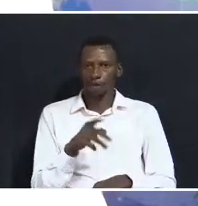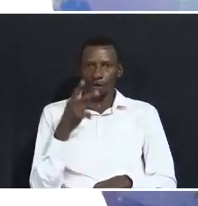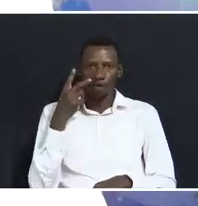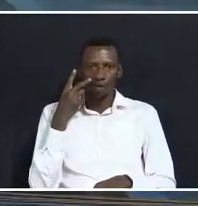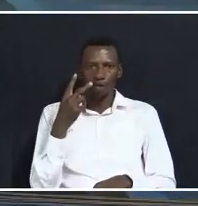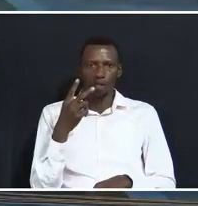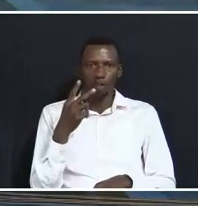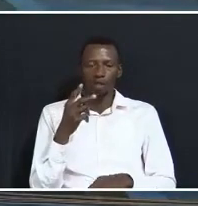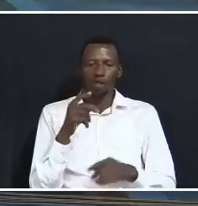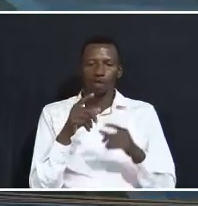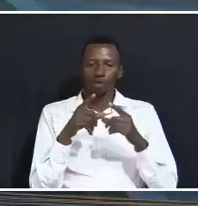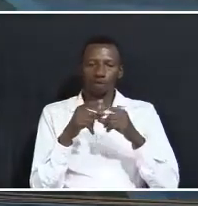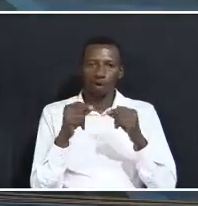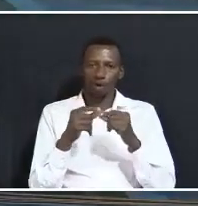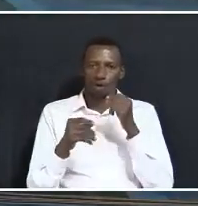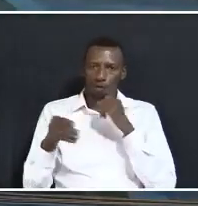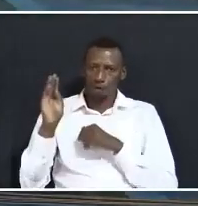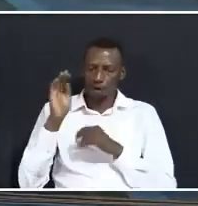is reliable.